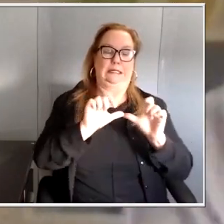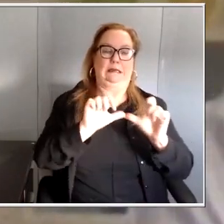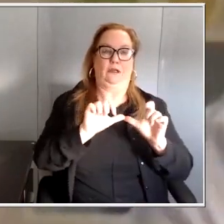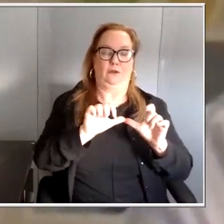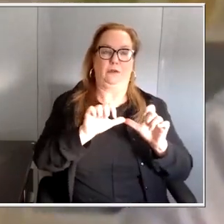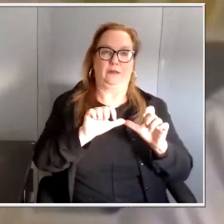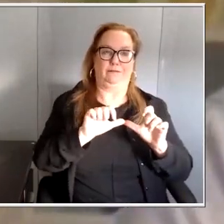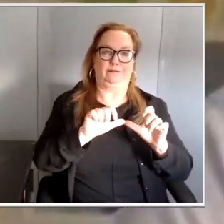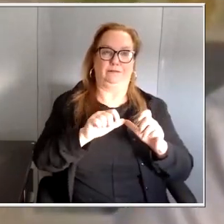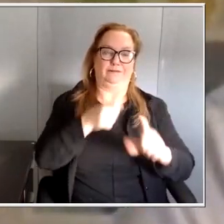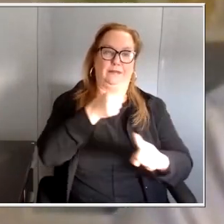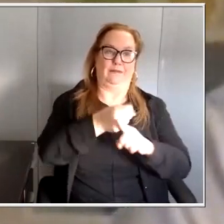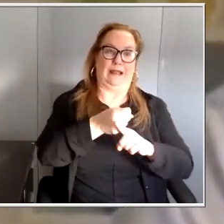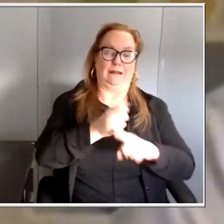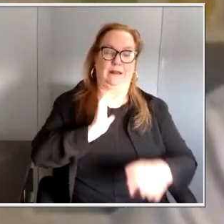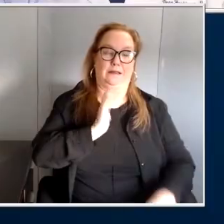us.